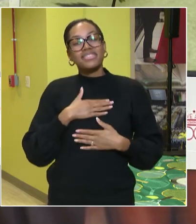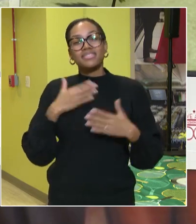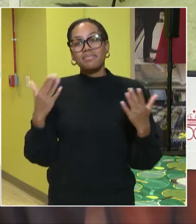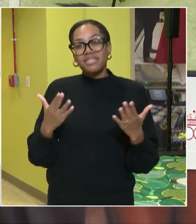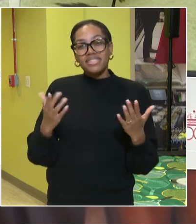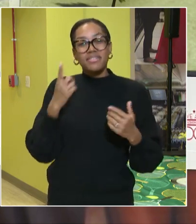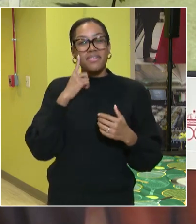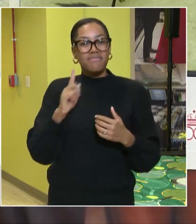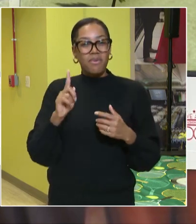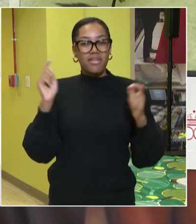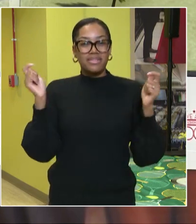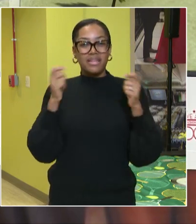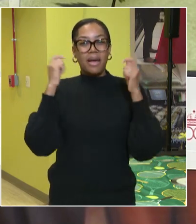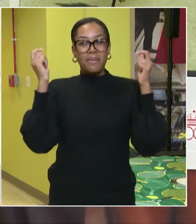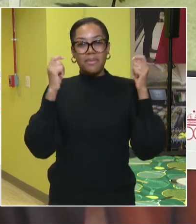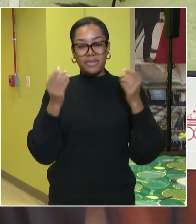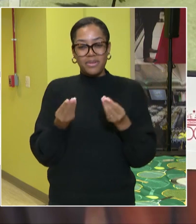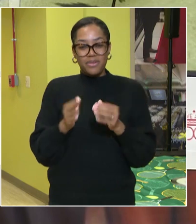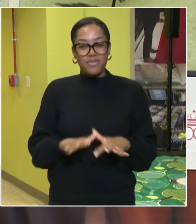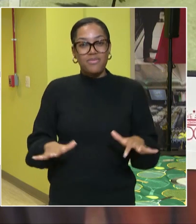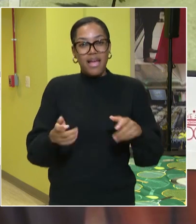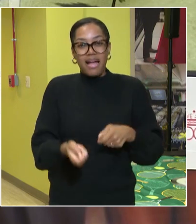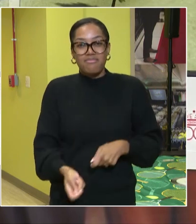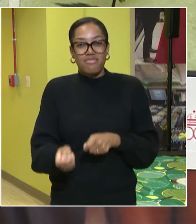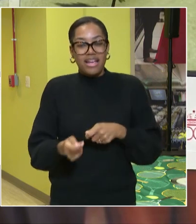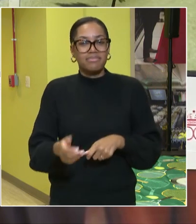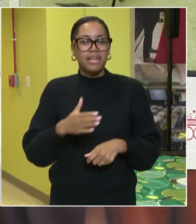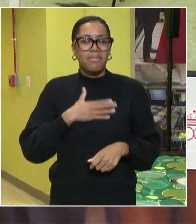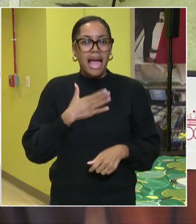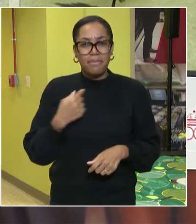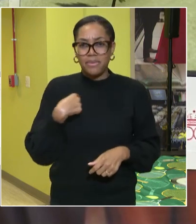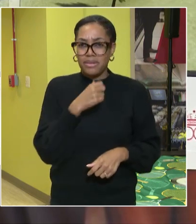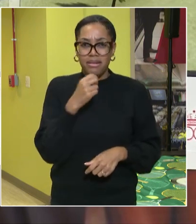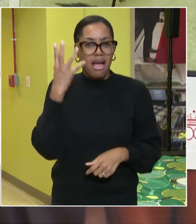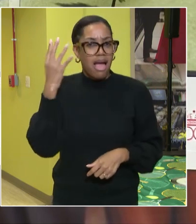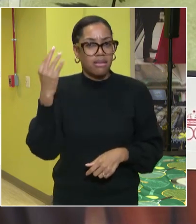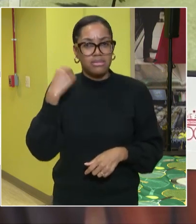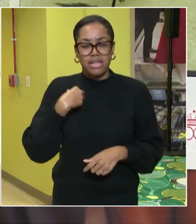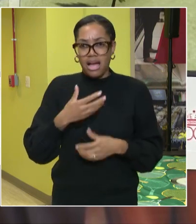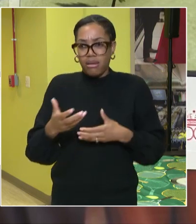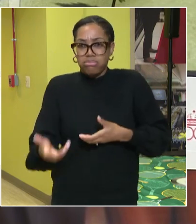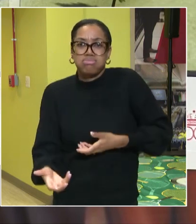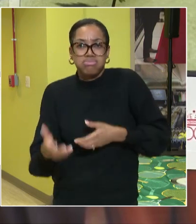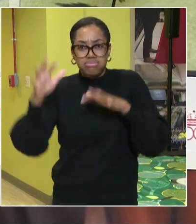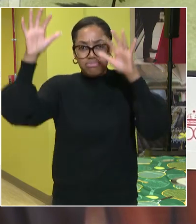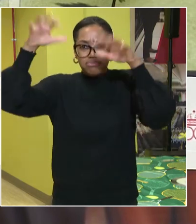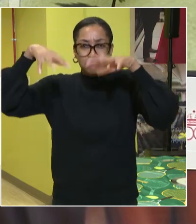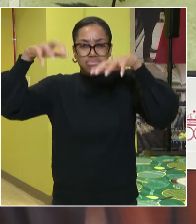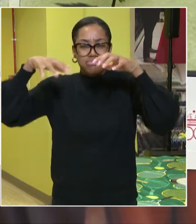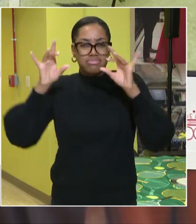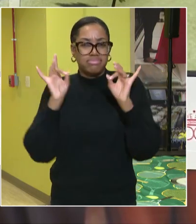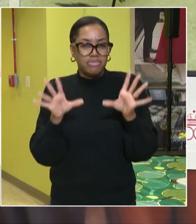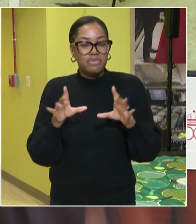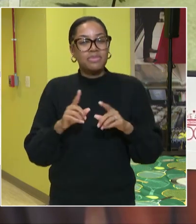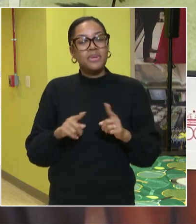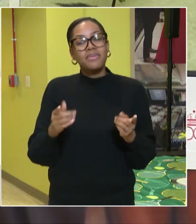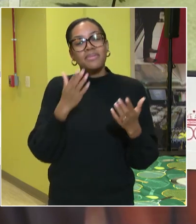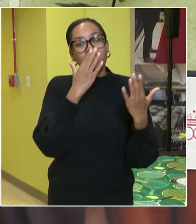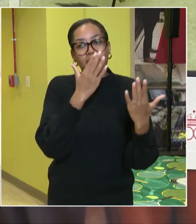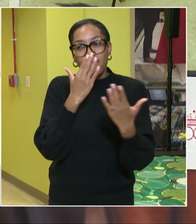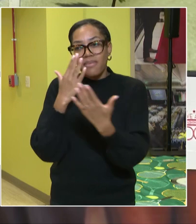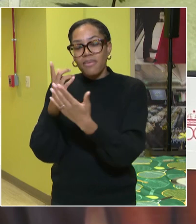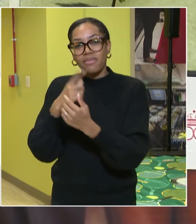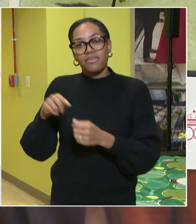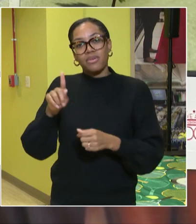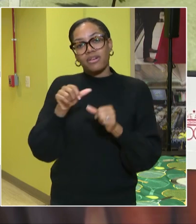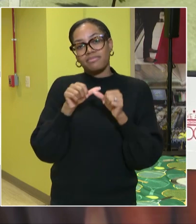ceremonial groundbreaking, and I'm glad that we're not actually in the monsoon that is outside. And I want to thank everybody for your